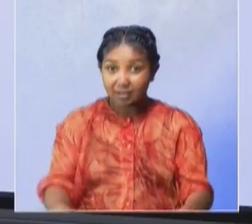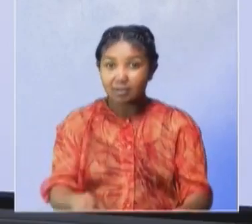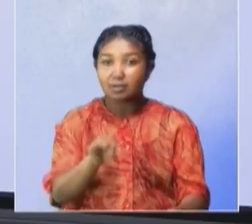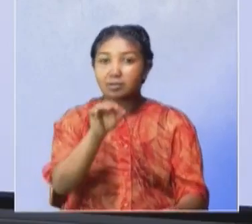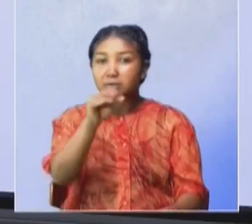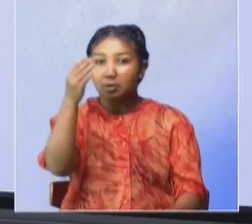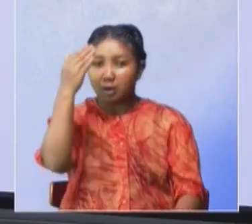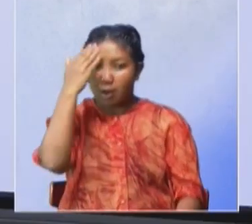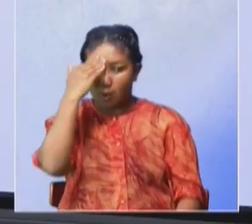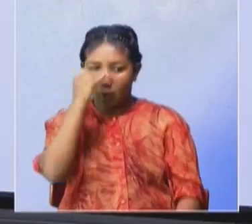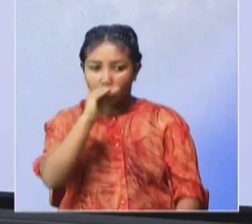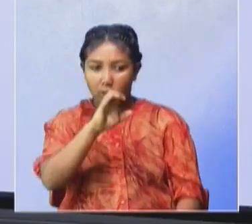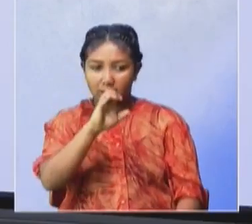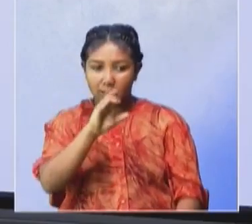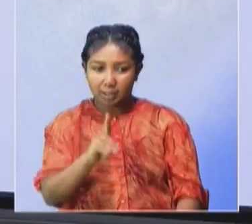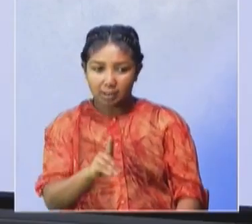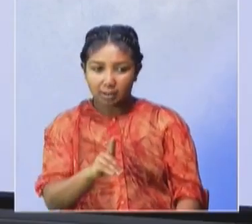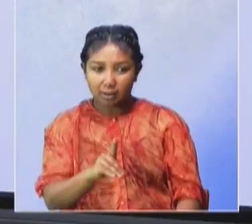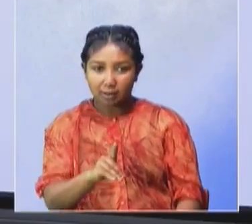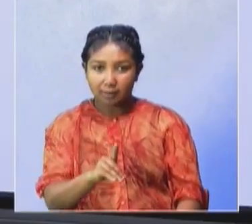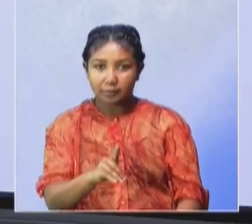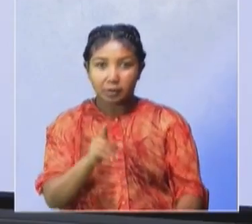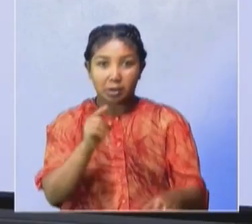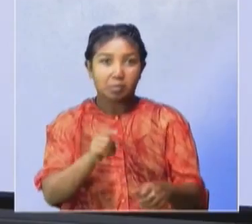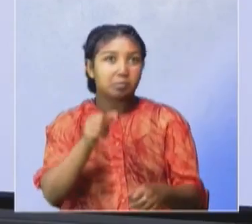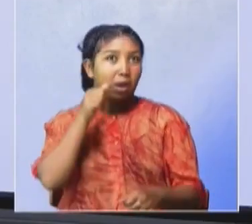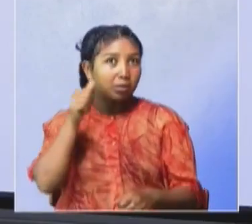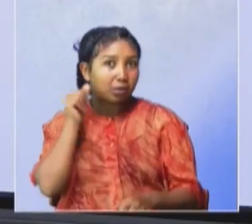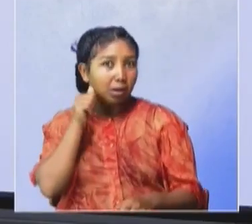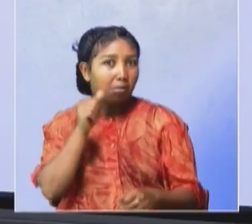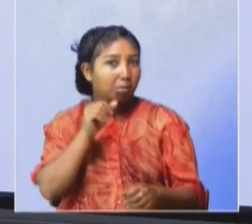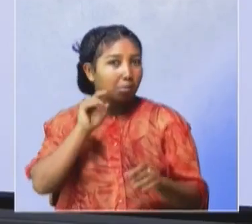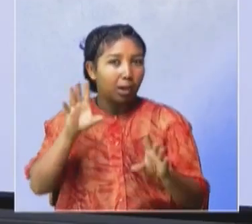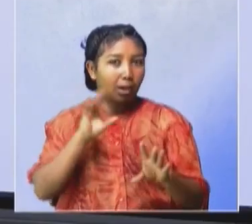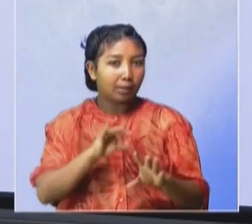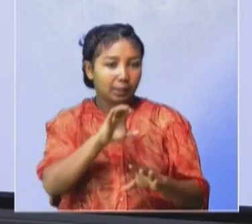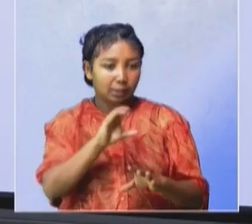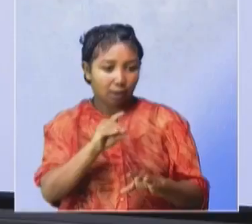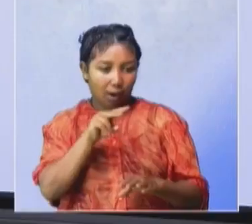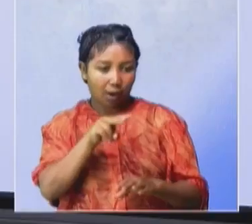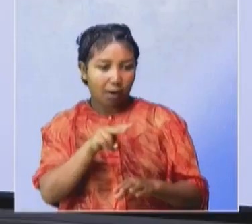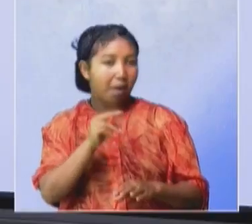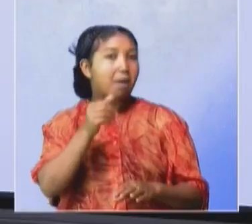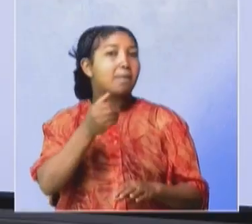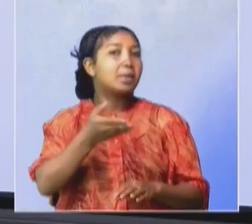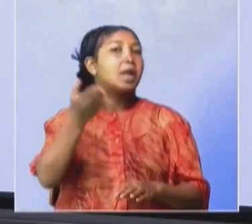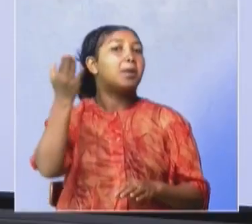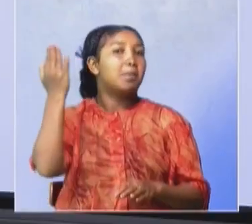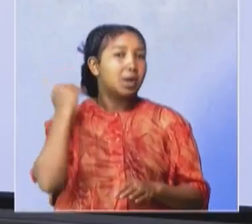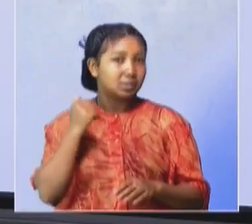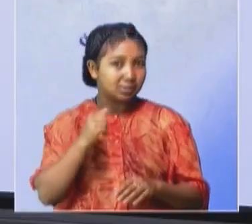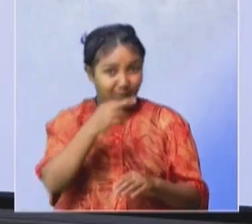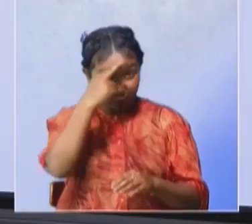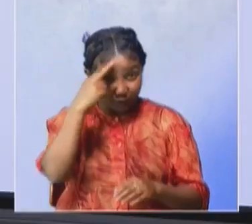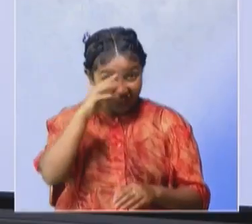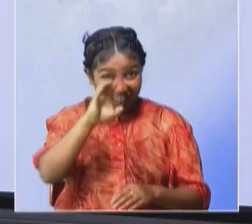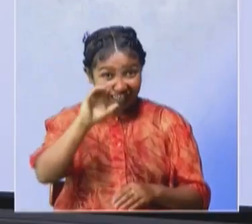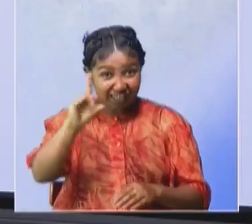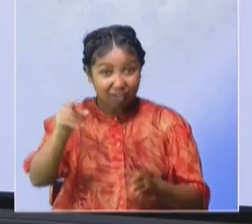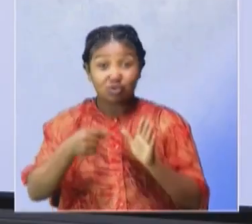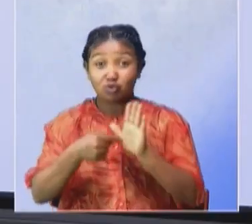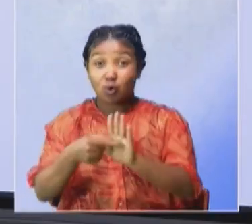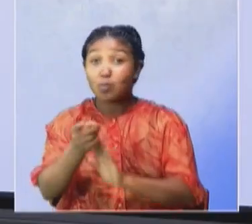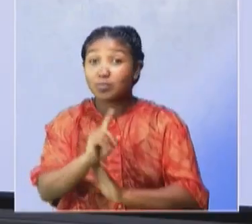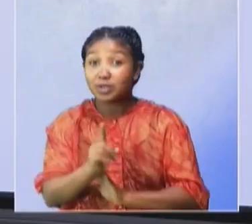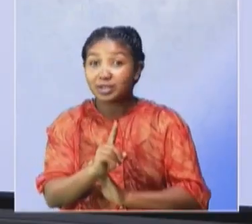just know without even specific time, this is a past tense, because this ed that